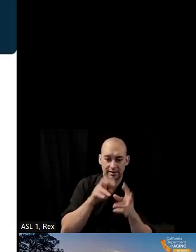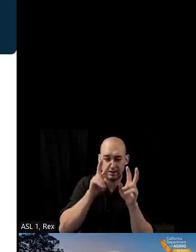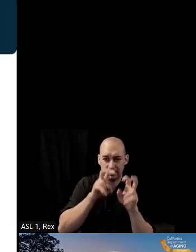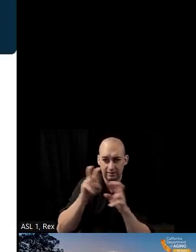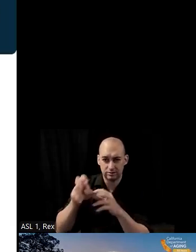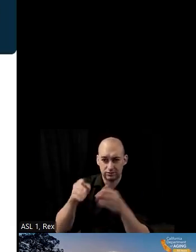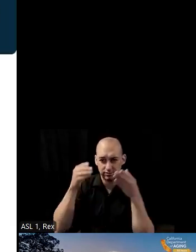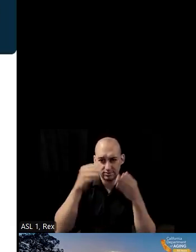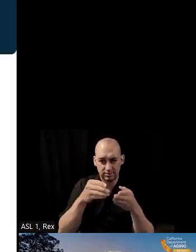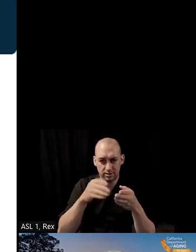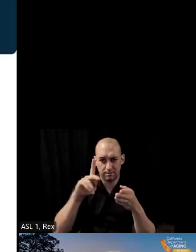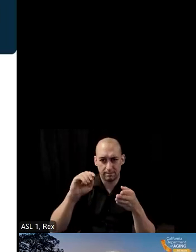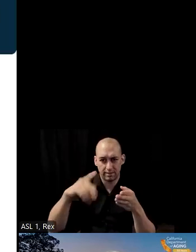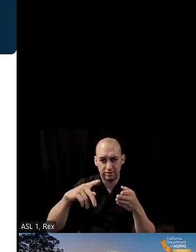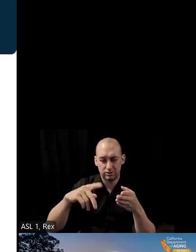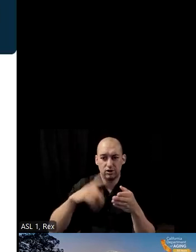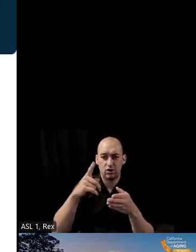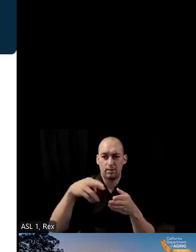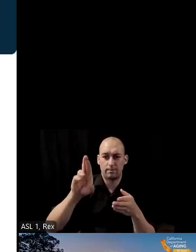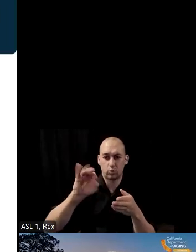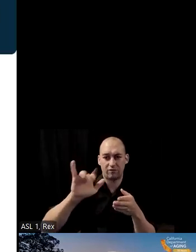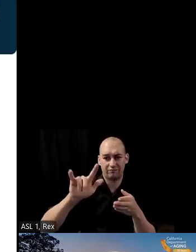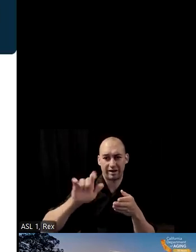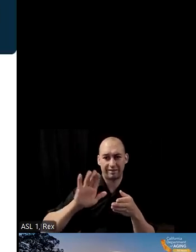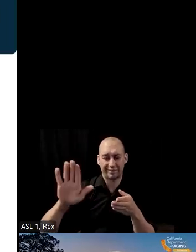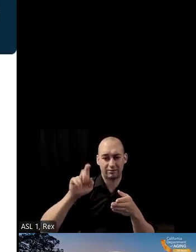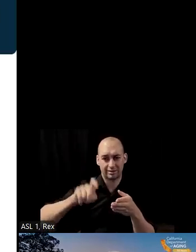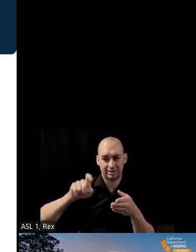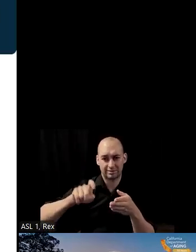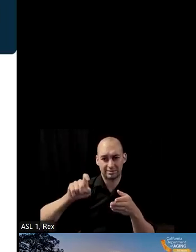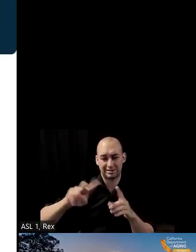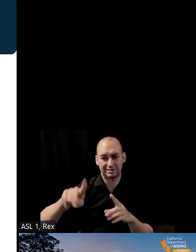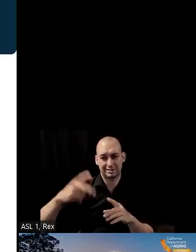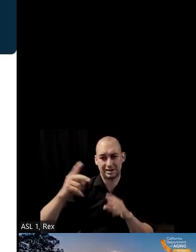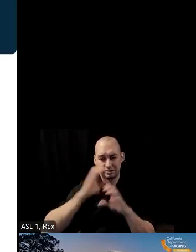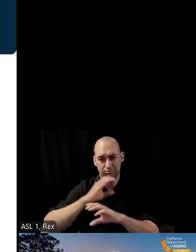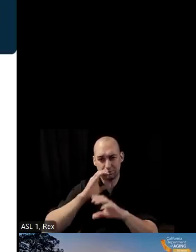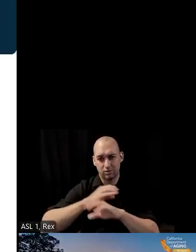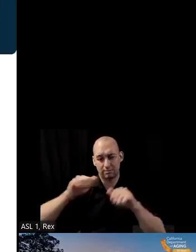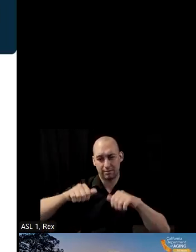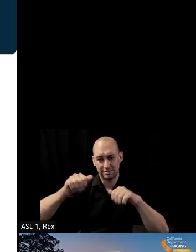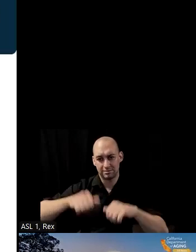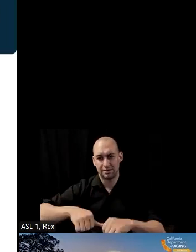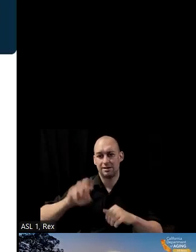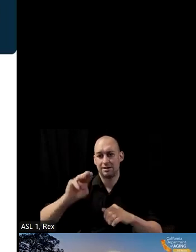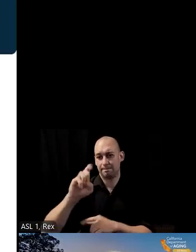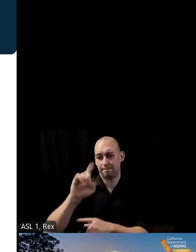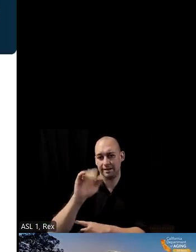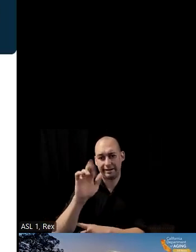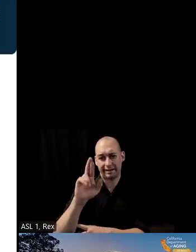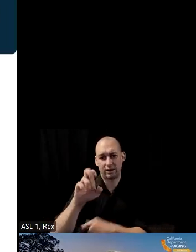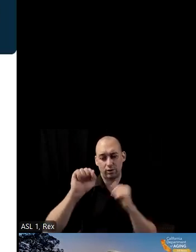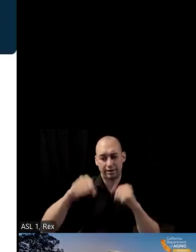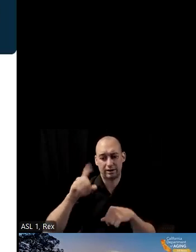population, their profile, and their needs. Second, to explore the potential for what Medicare can do in this space